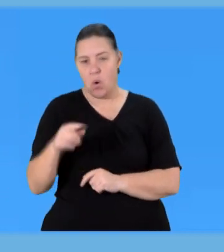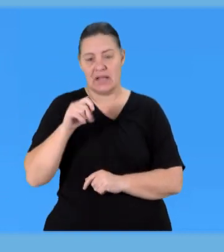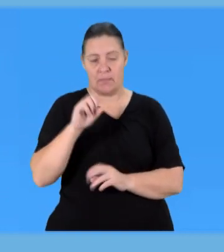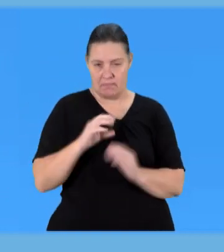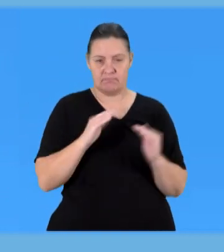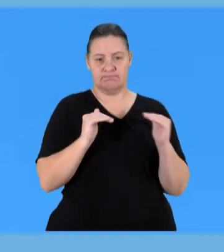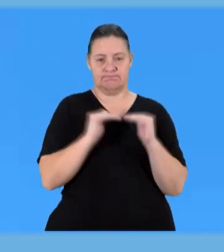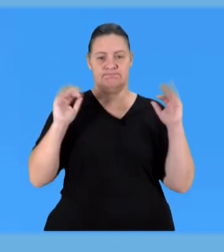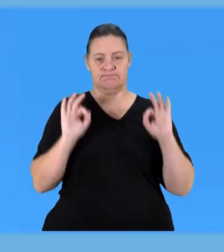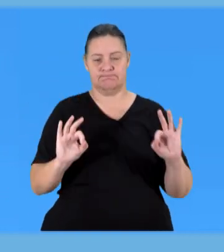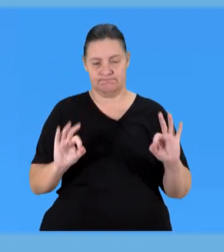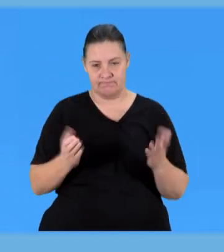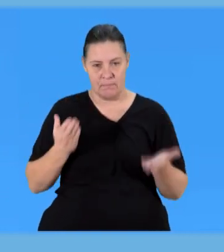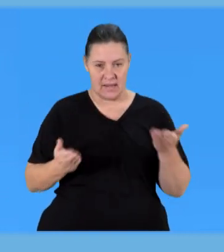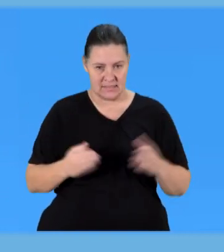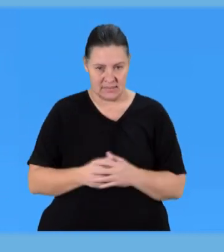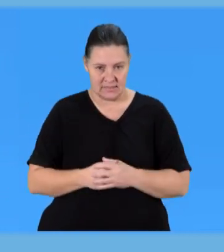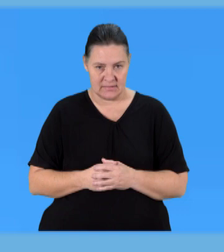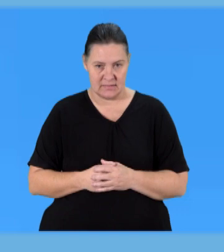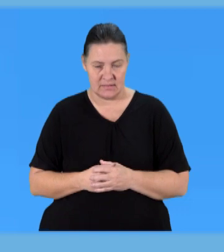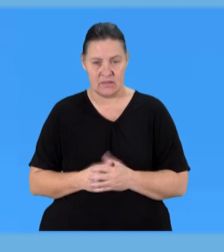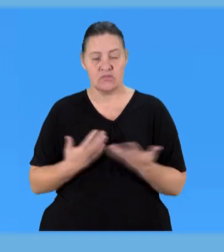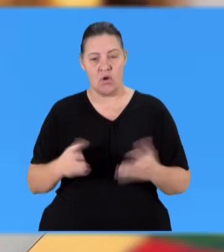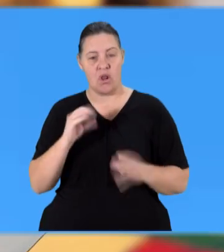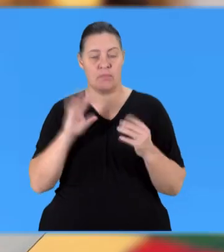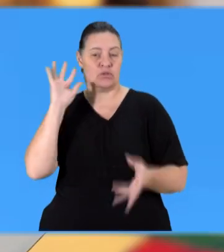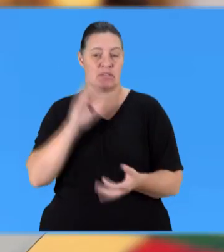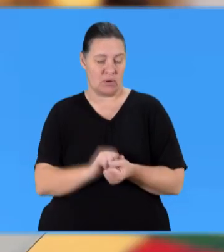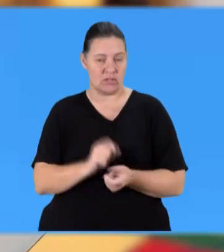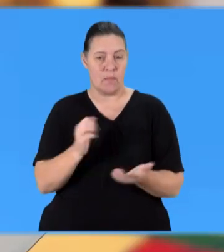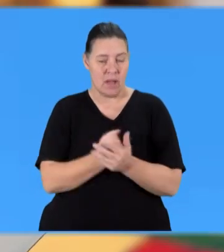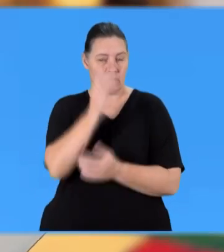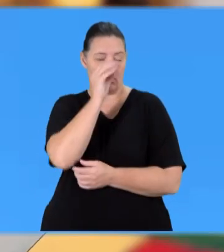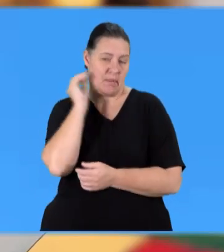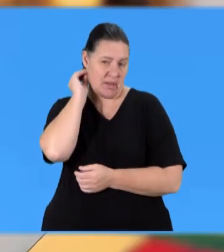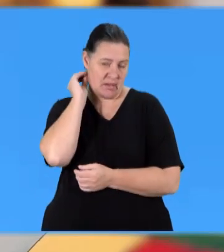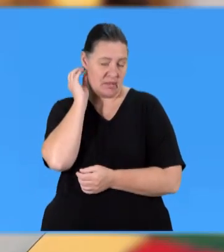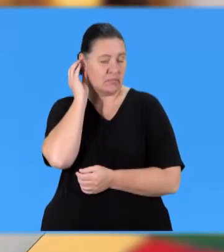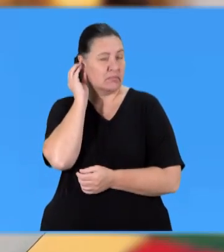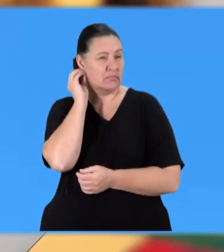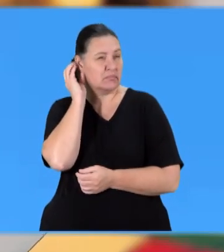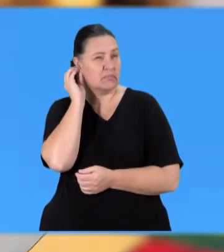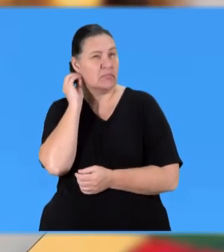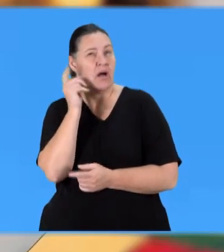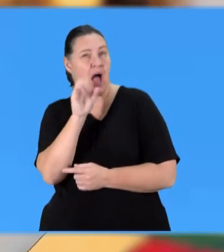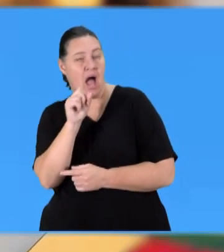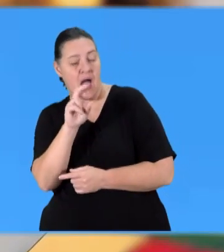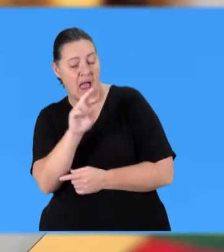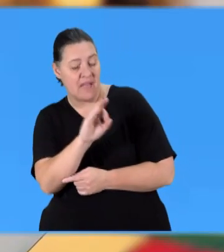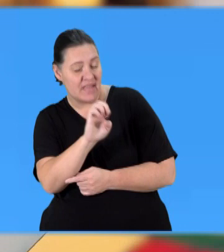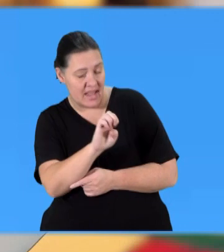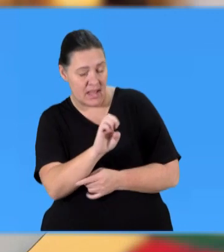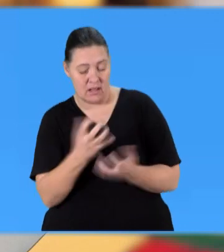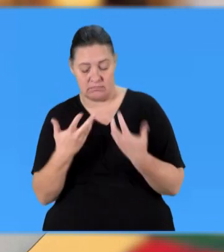So all the atoms of this particular equation, they are balanced. So learners, to summarize, we need to remember that when